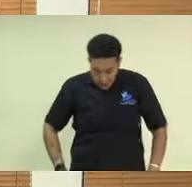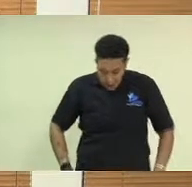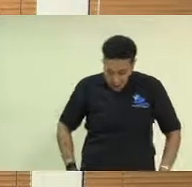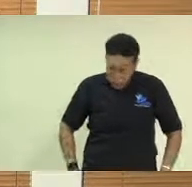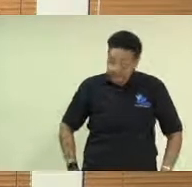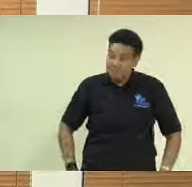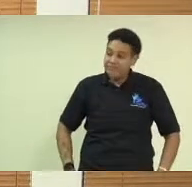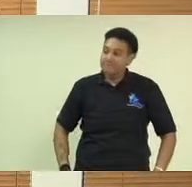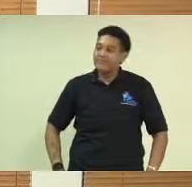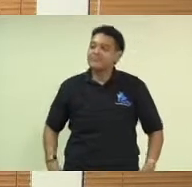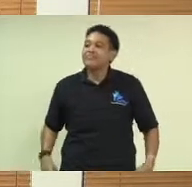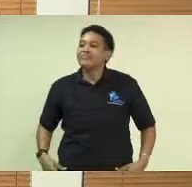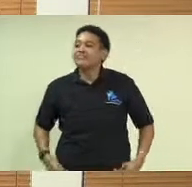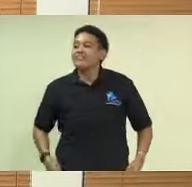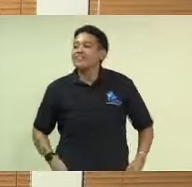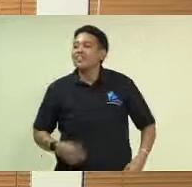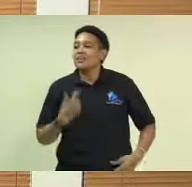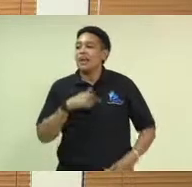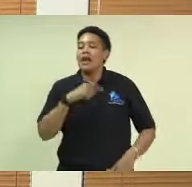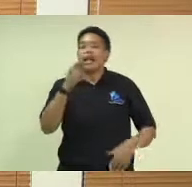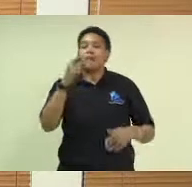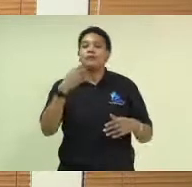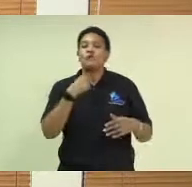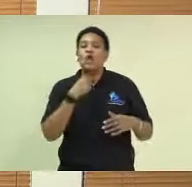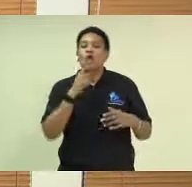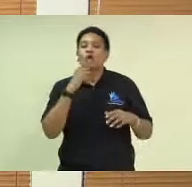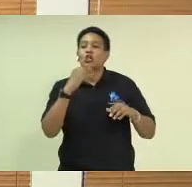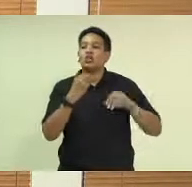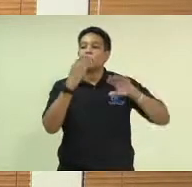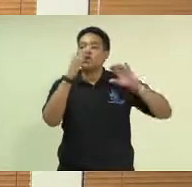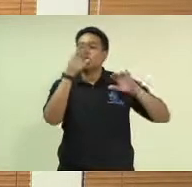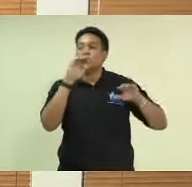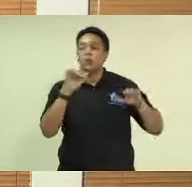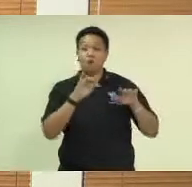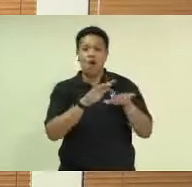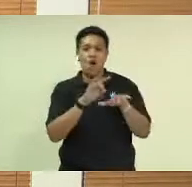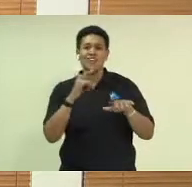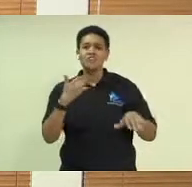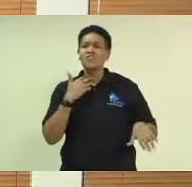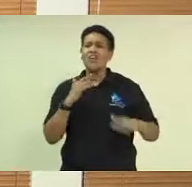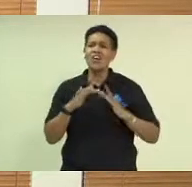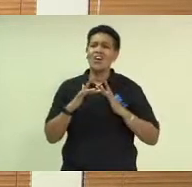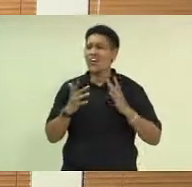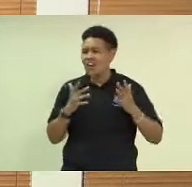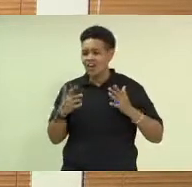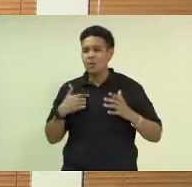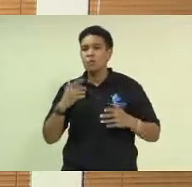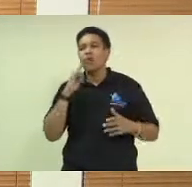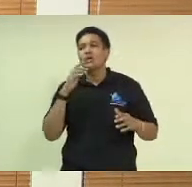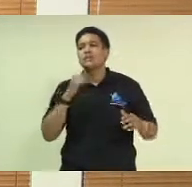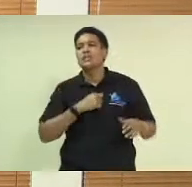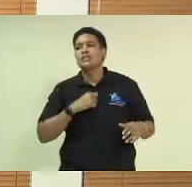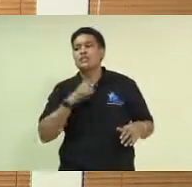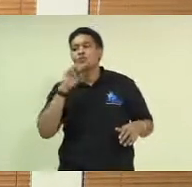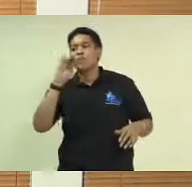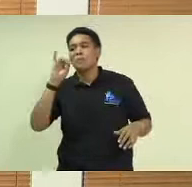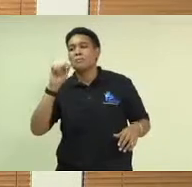We had a bit of a glitch with our Zoom earlier, and so we just want to apologize to our media partners. That